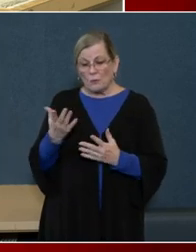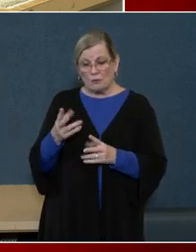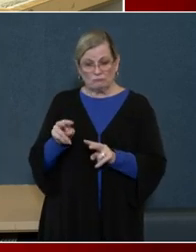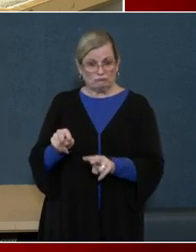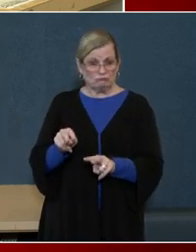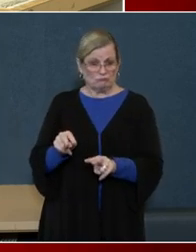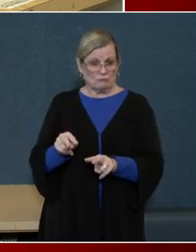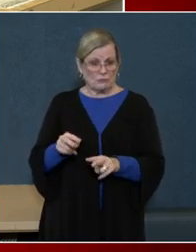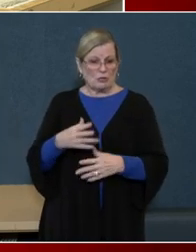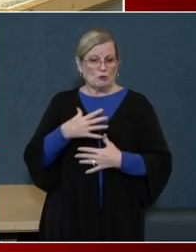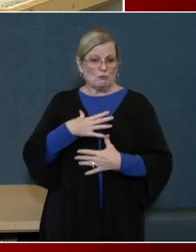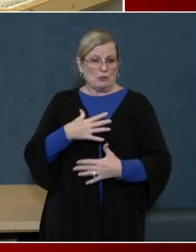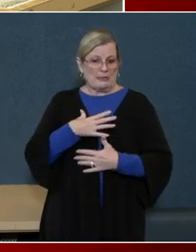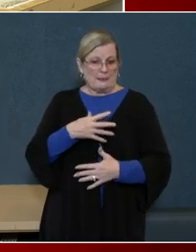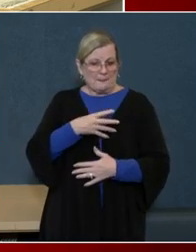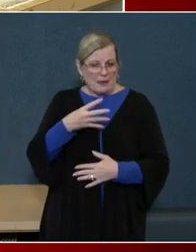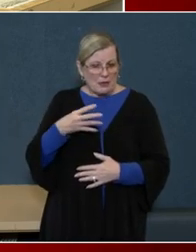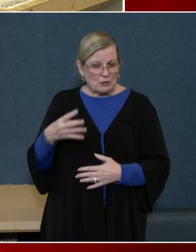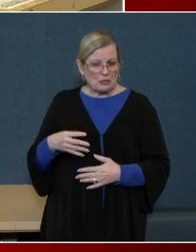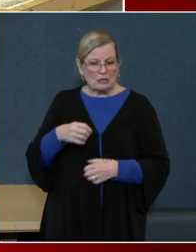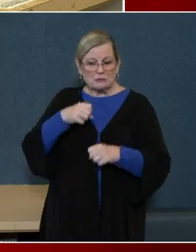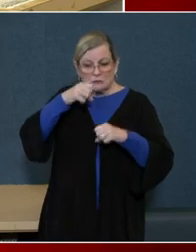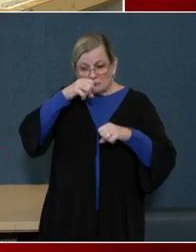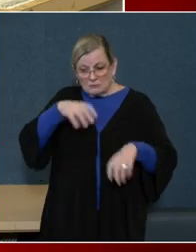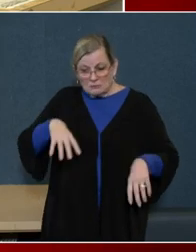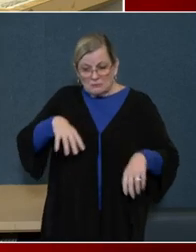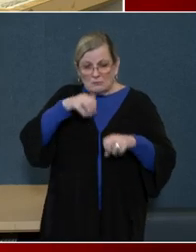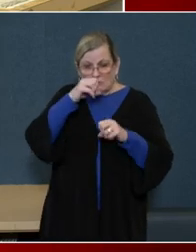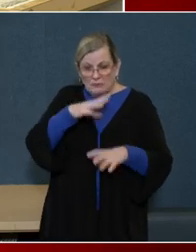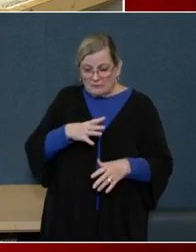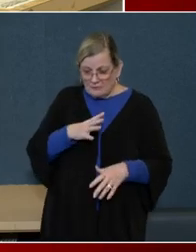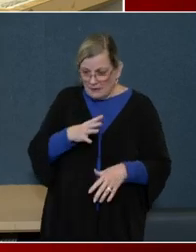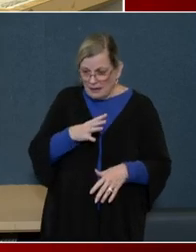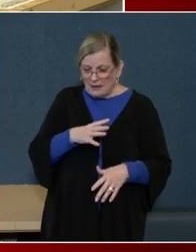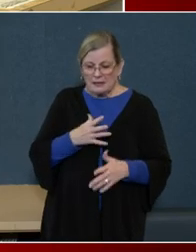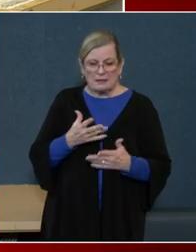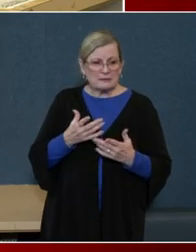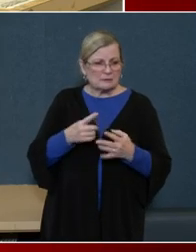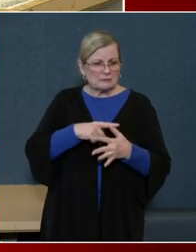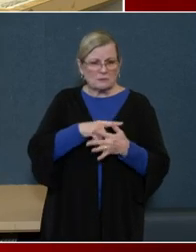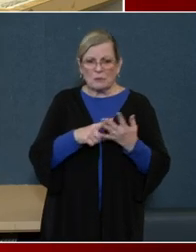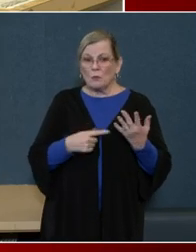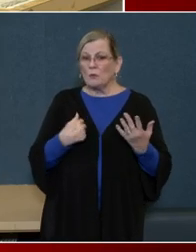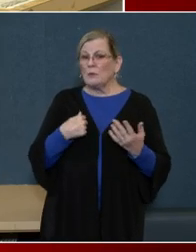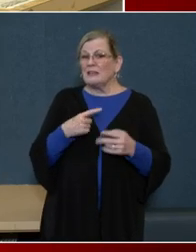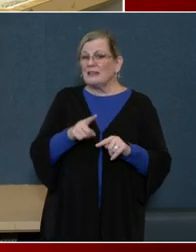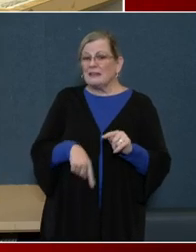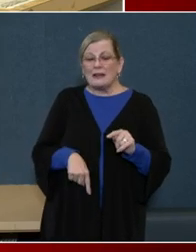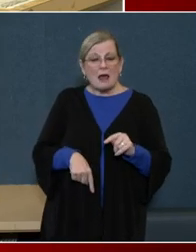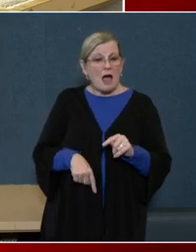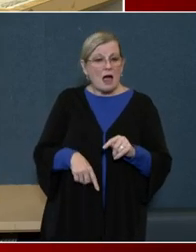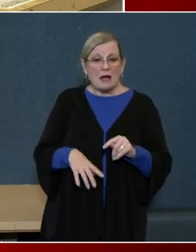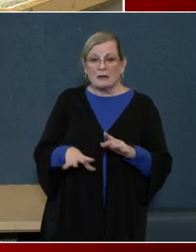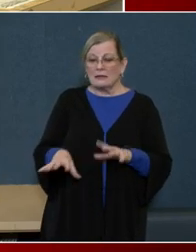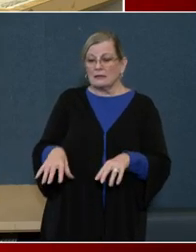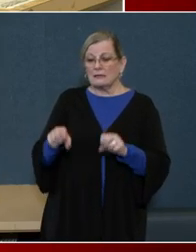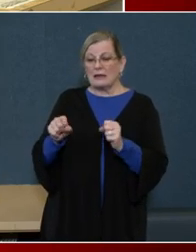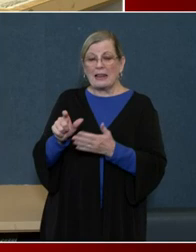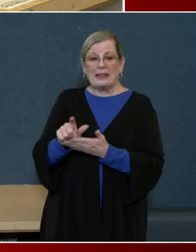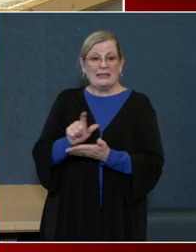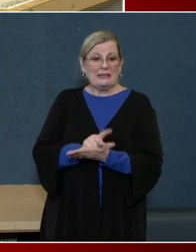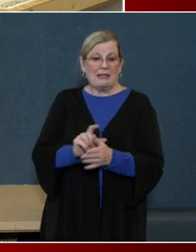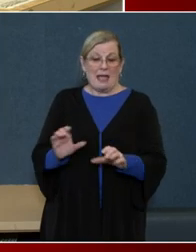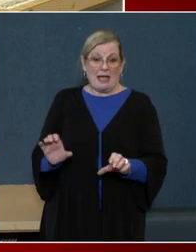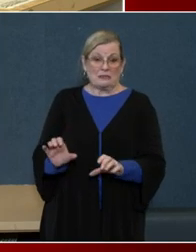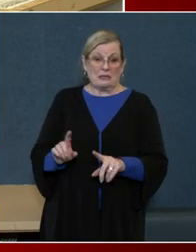individual. We are not allowed to take legal action by someone's perception of an individual being a close